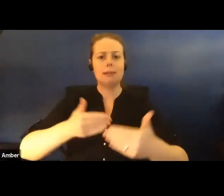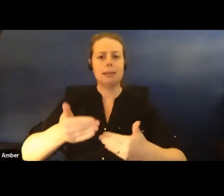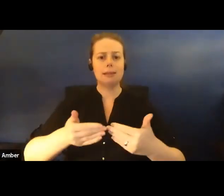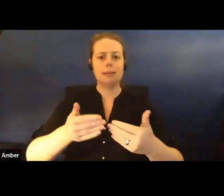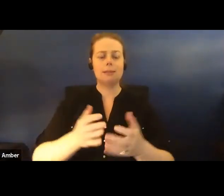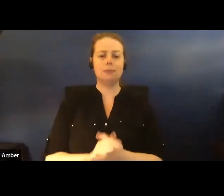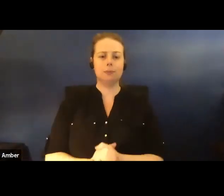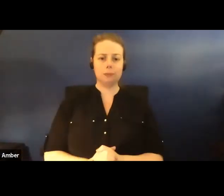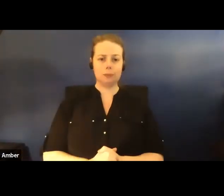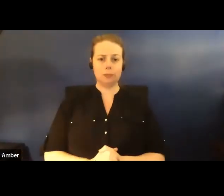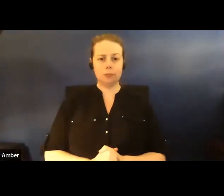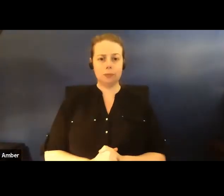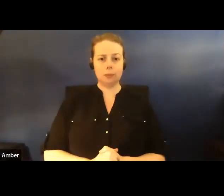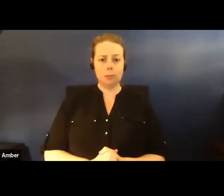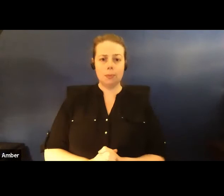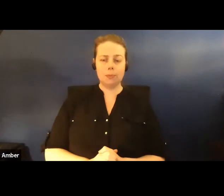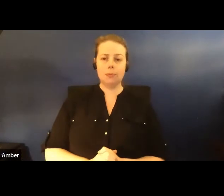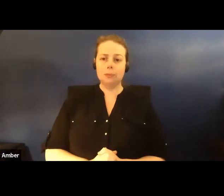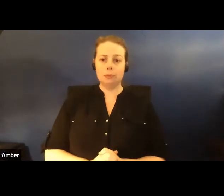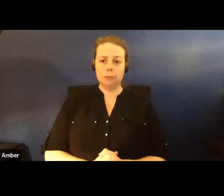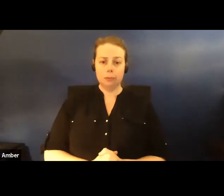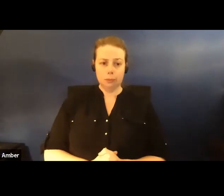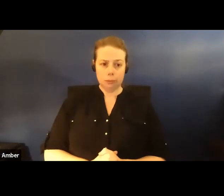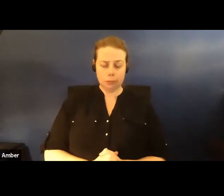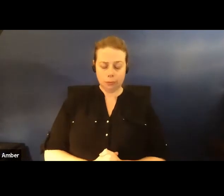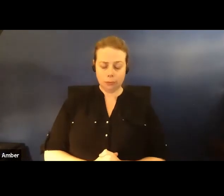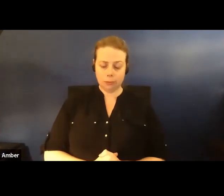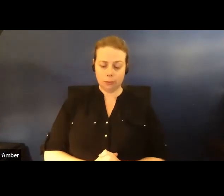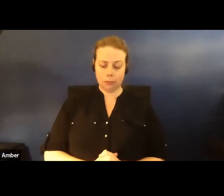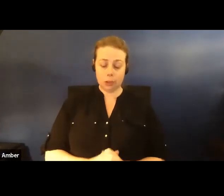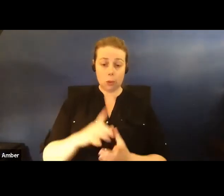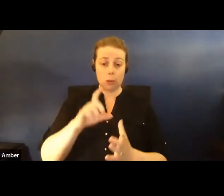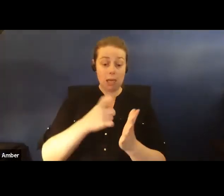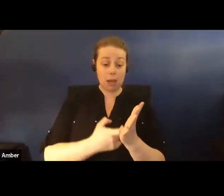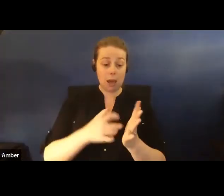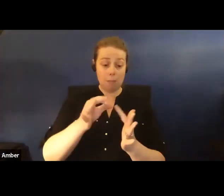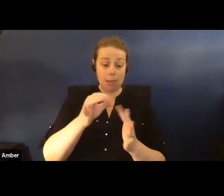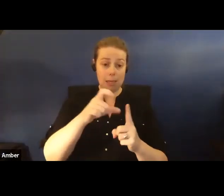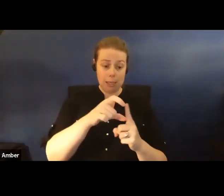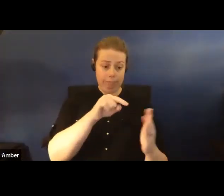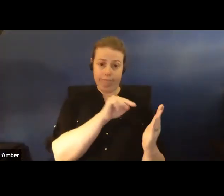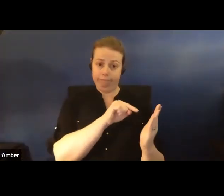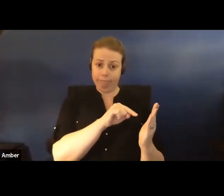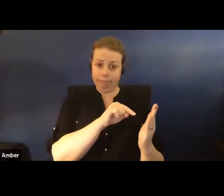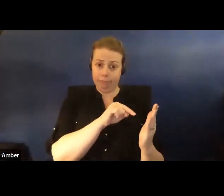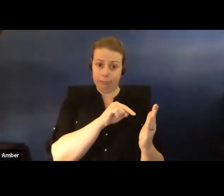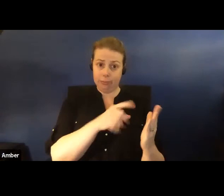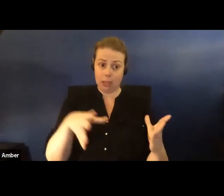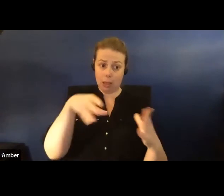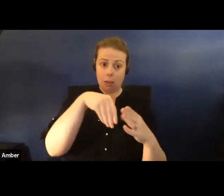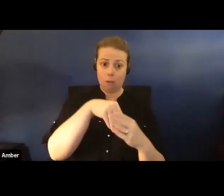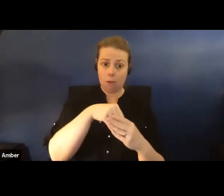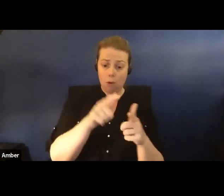applications. Now, although the CRPD doesn't directly incorporate the language of